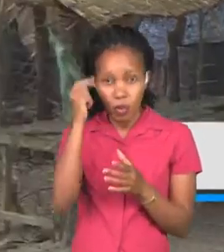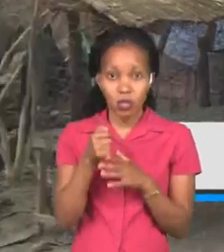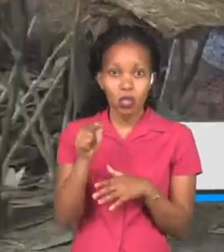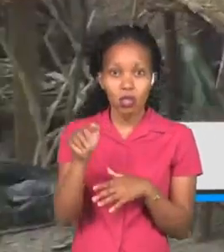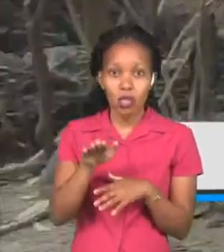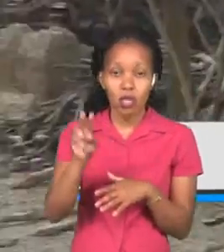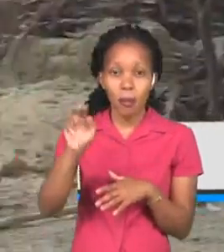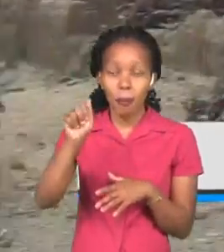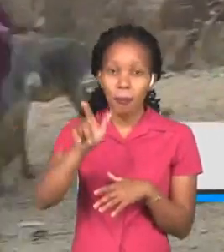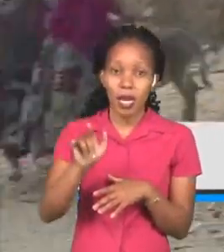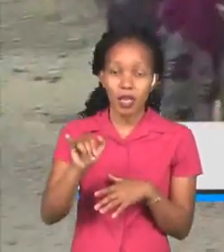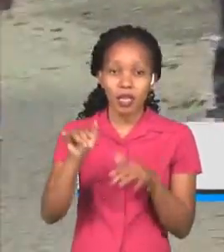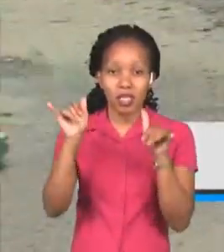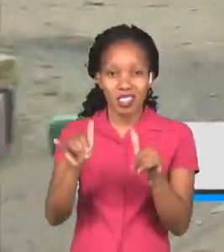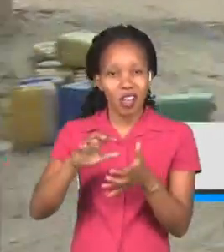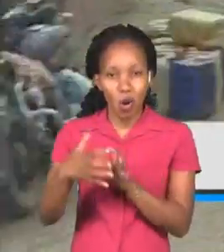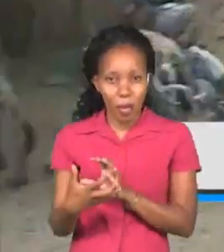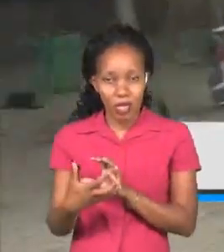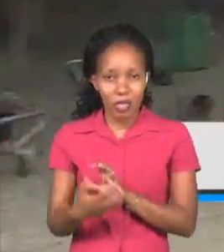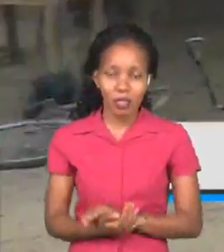part of Mali remains complex.